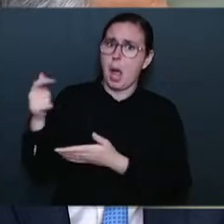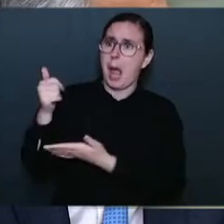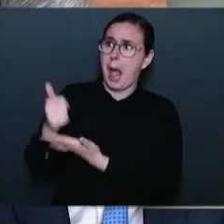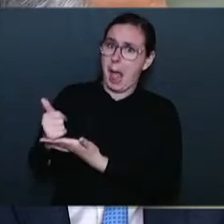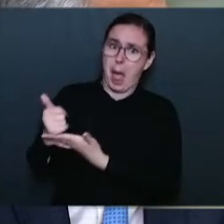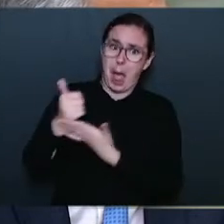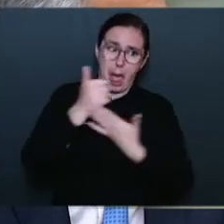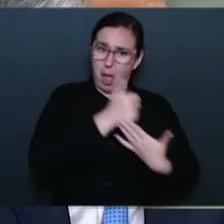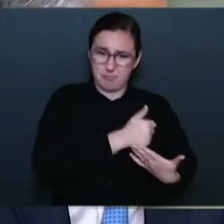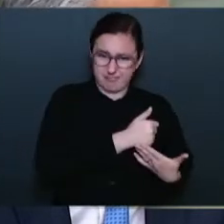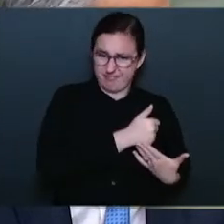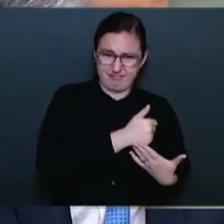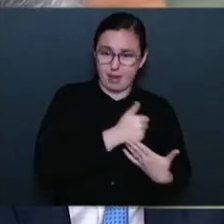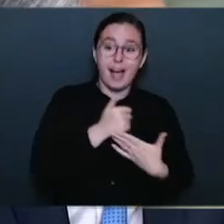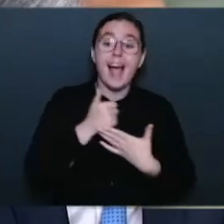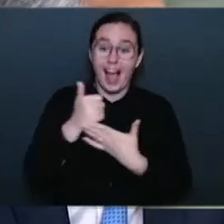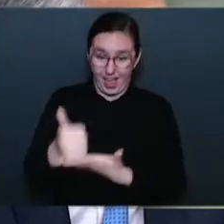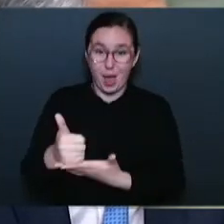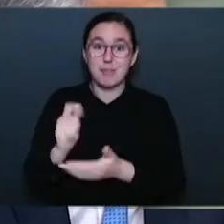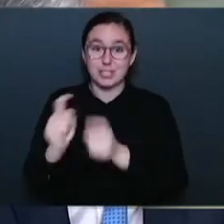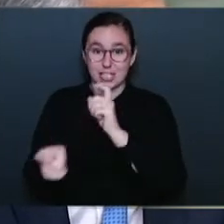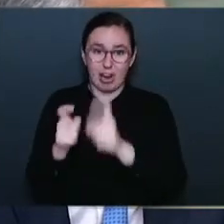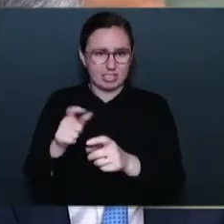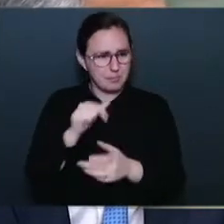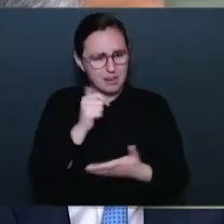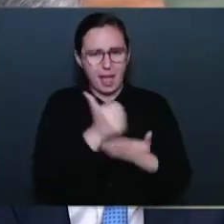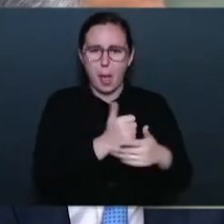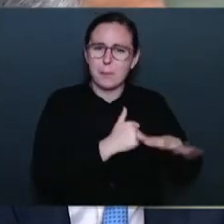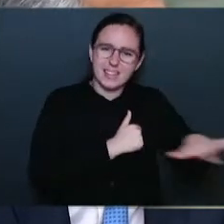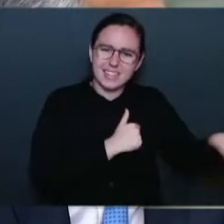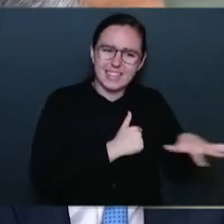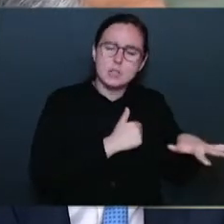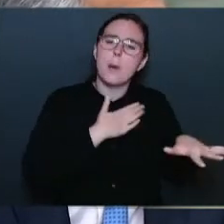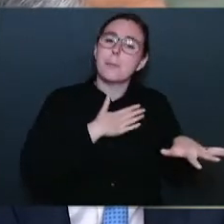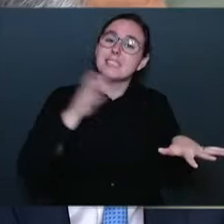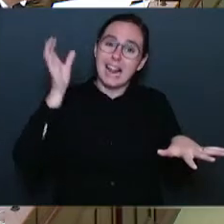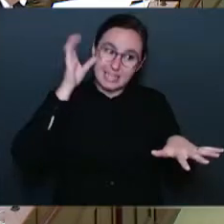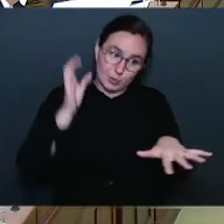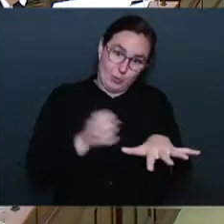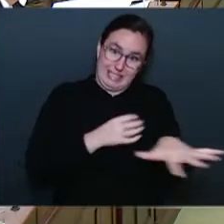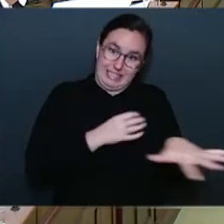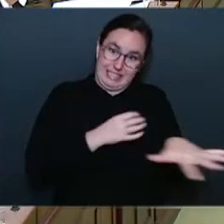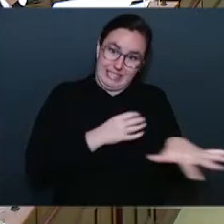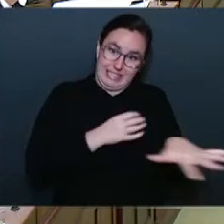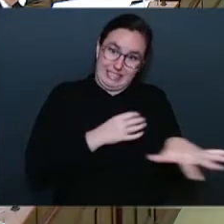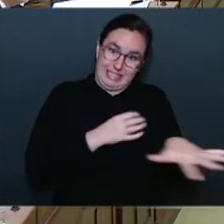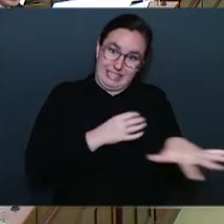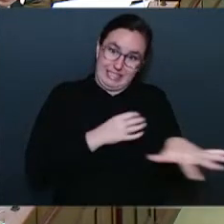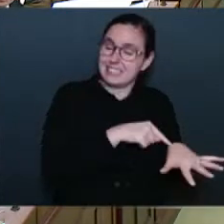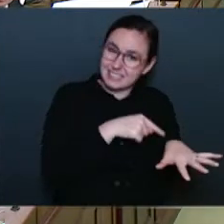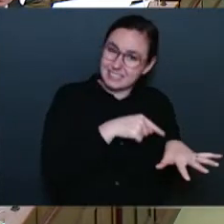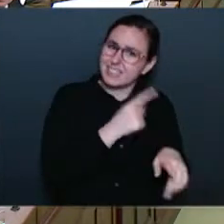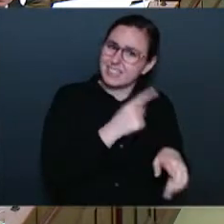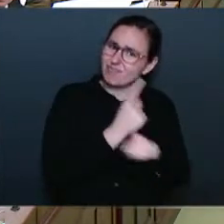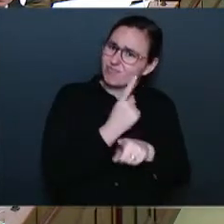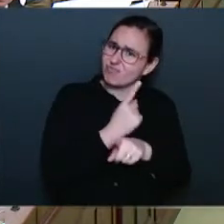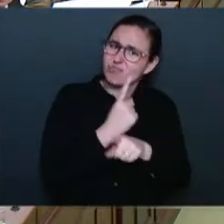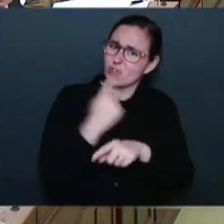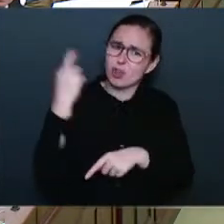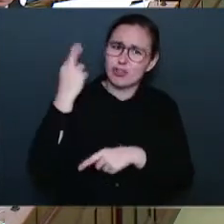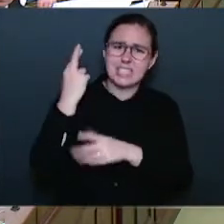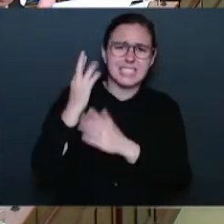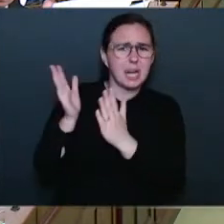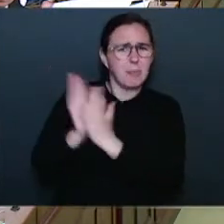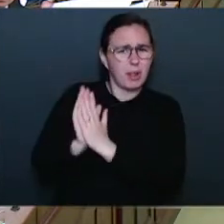their concerns and move forward with their incredibly reasonable asks The Honorable the minister of seniors